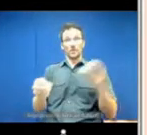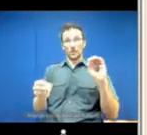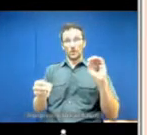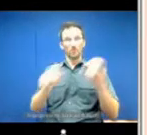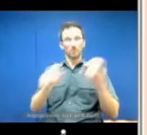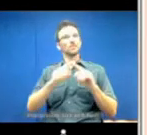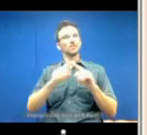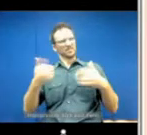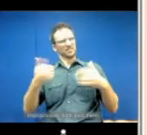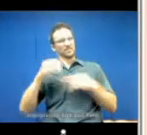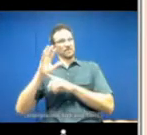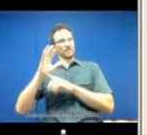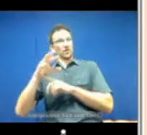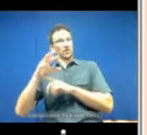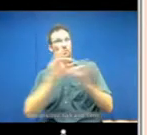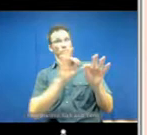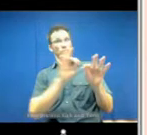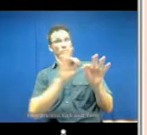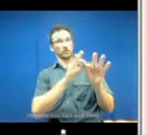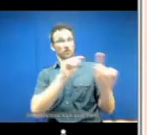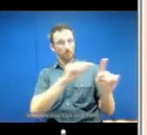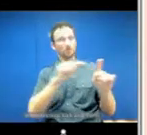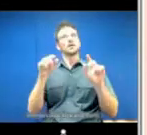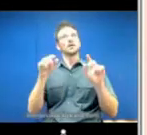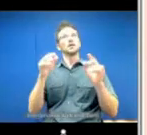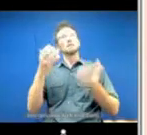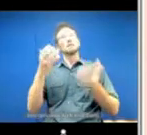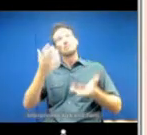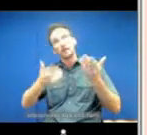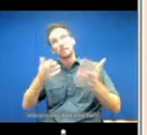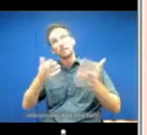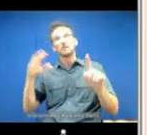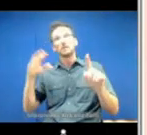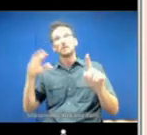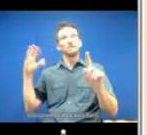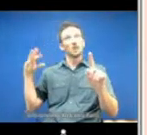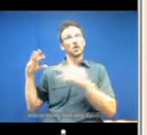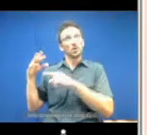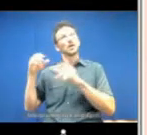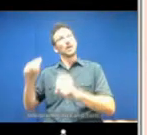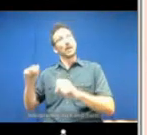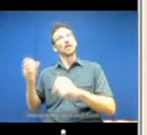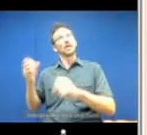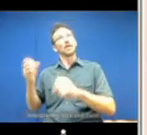make an appealable issue at a trial.